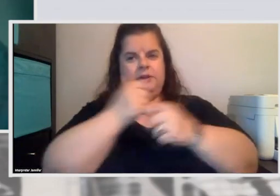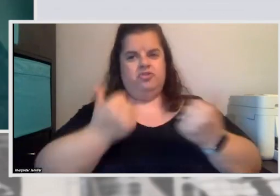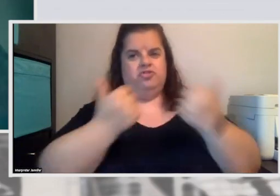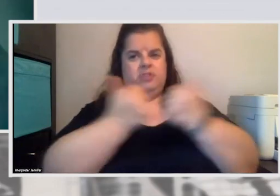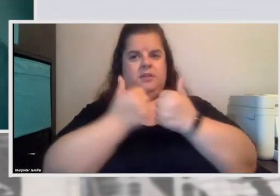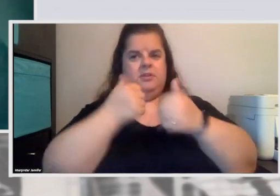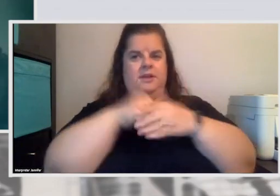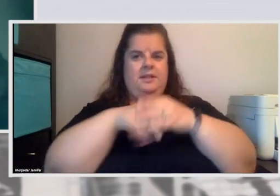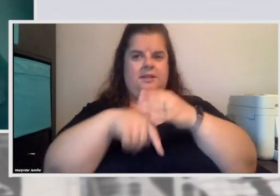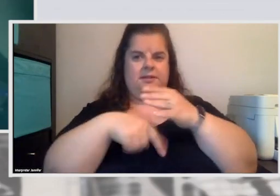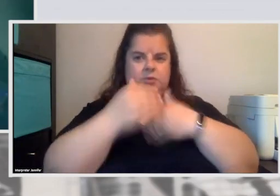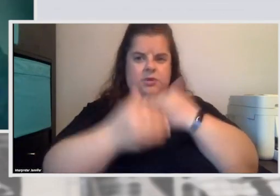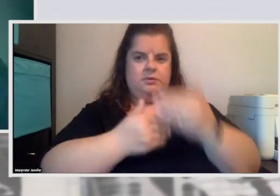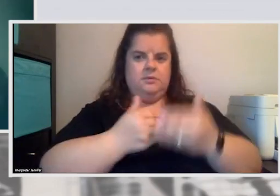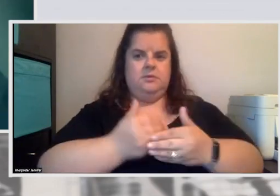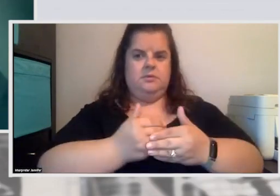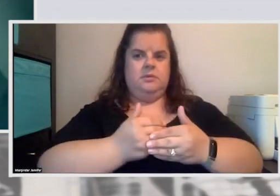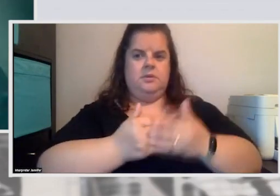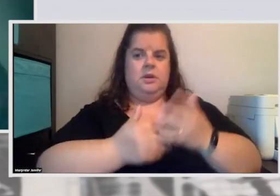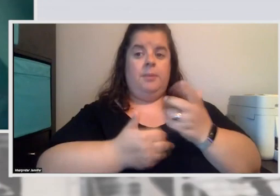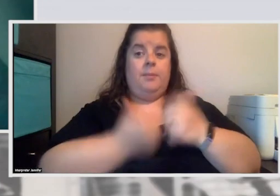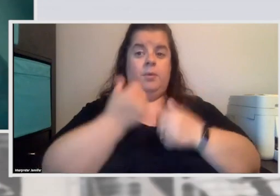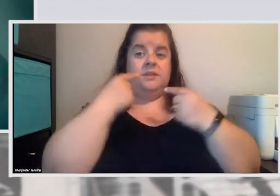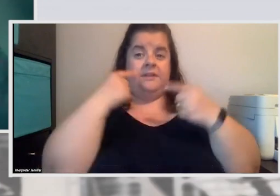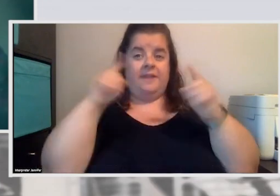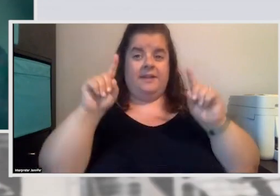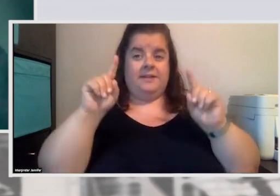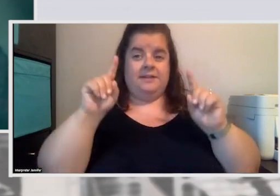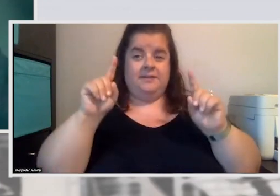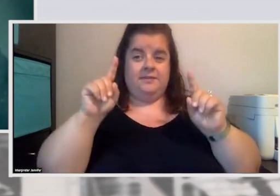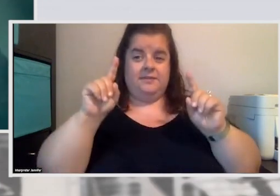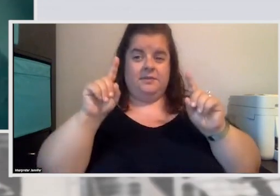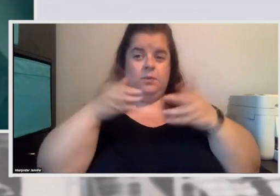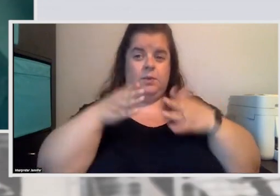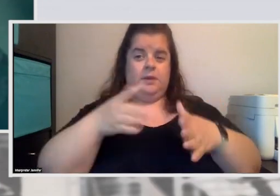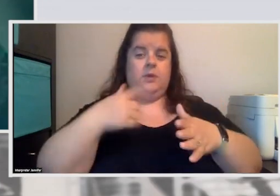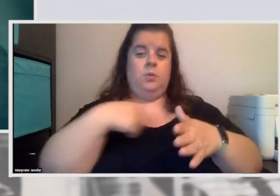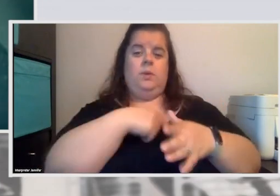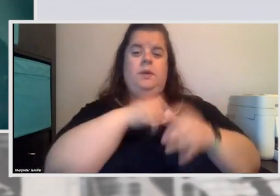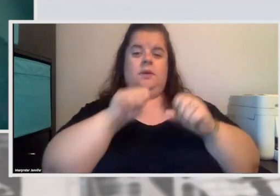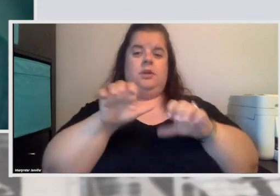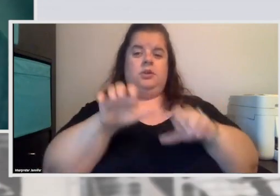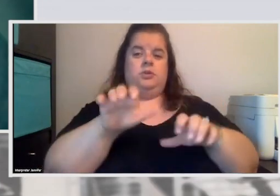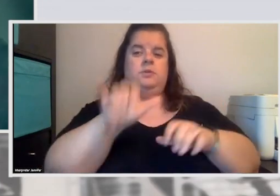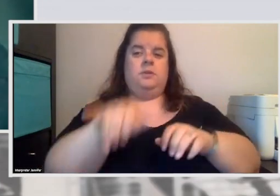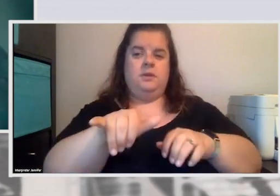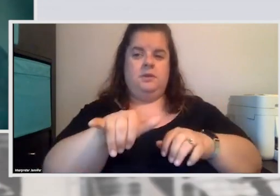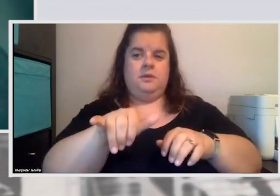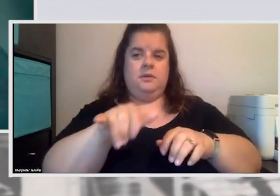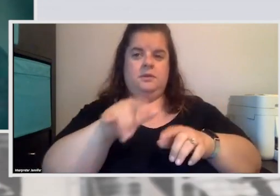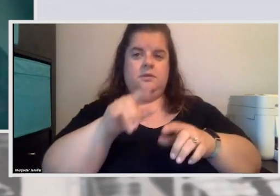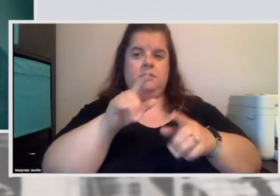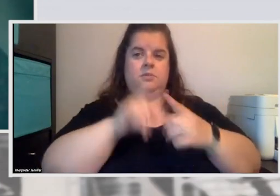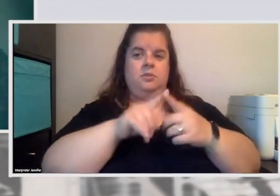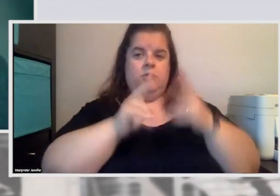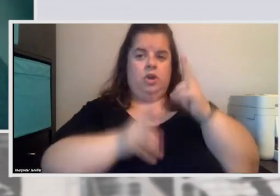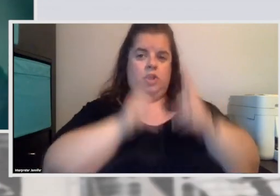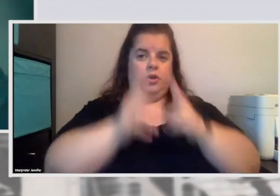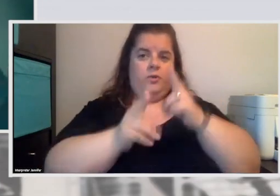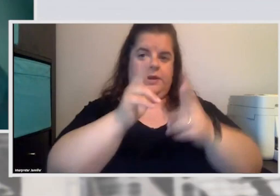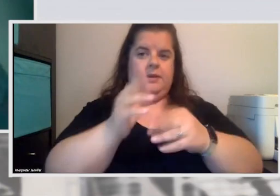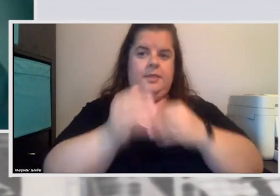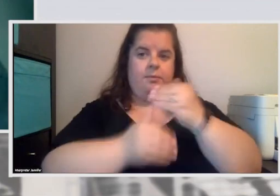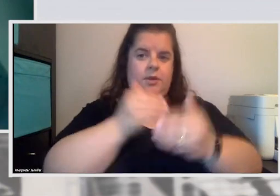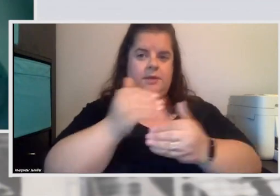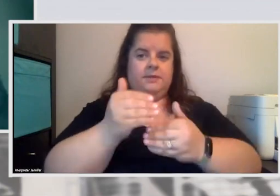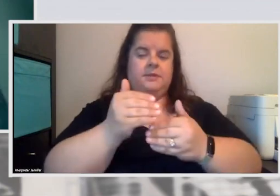this process. The most effective way, I think, that we can do that is by accelerating the process by which we take what